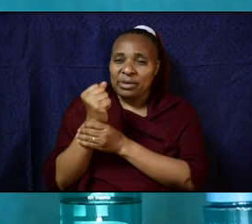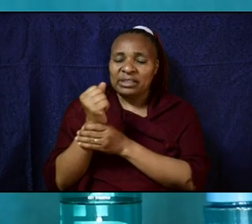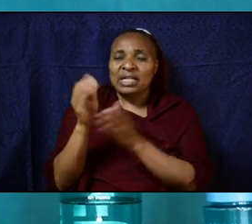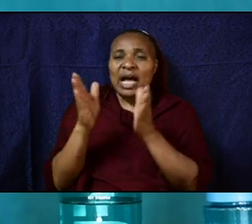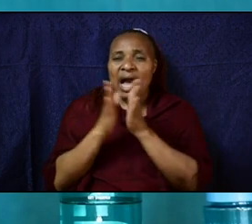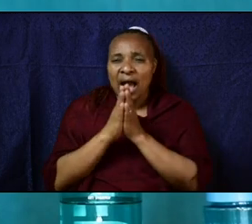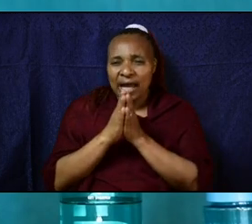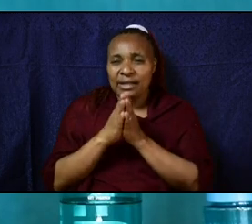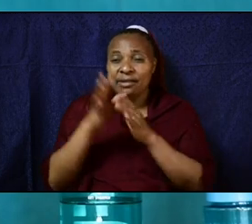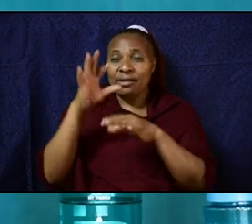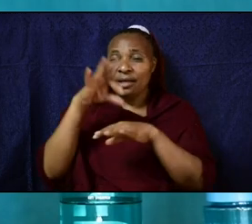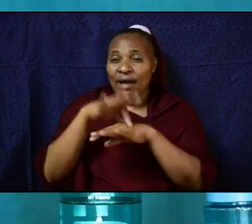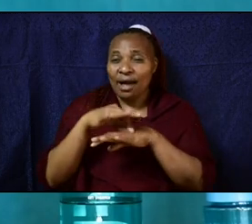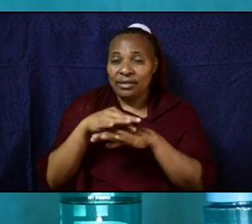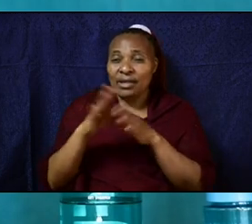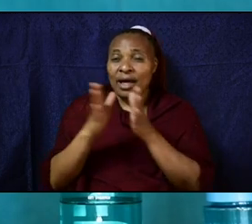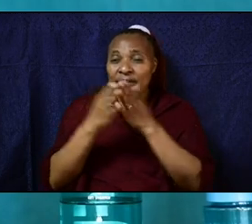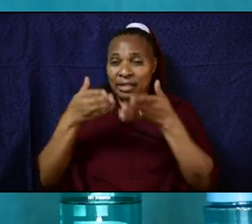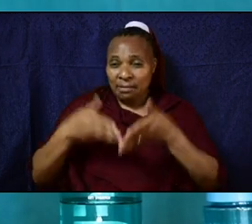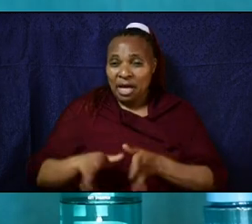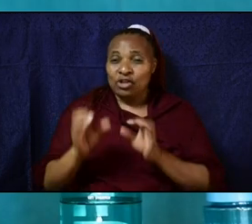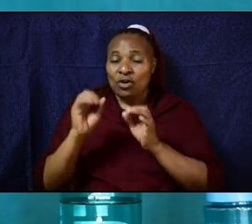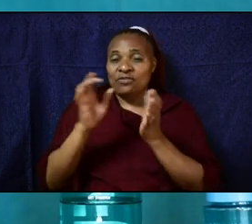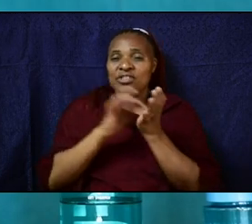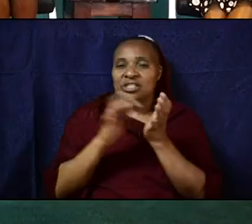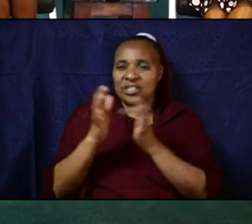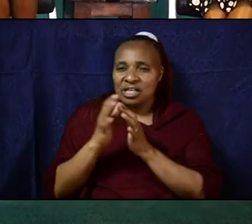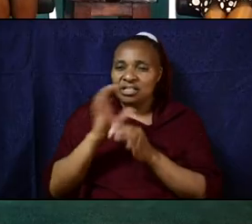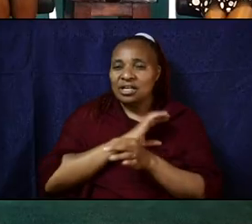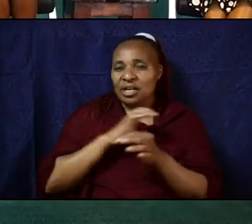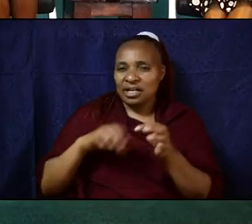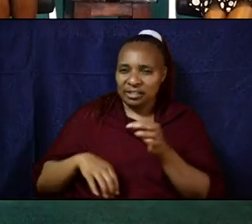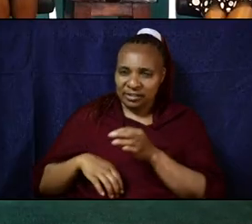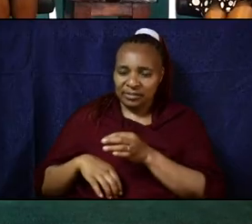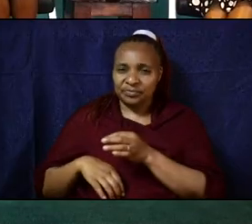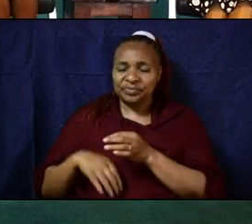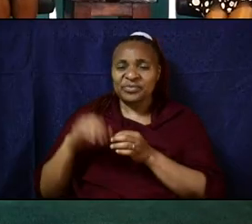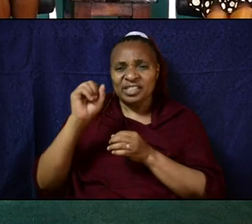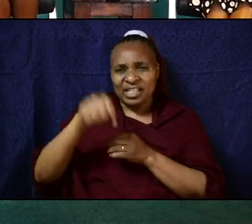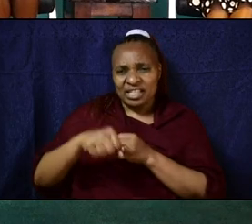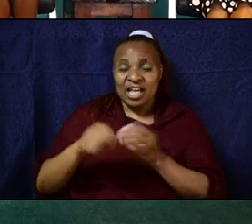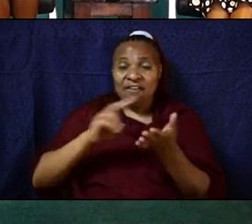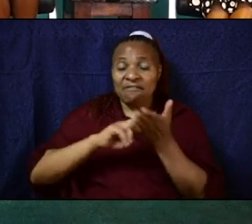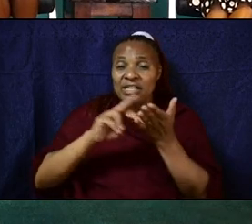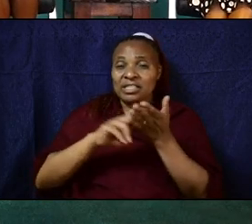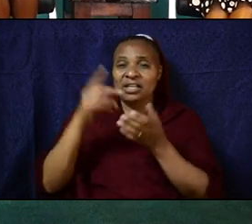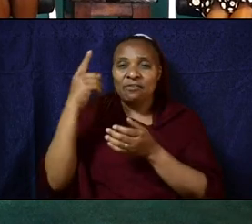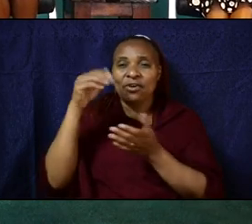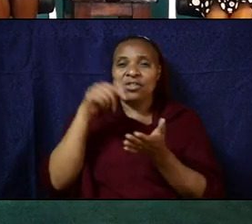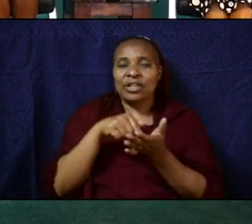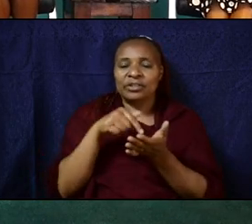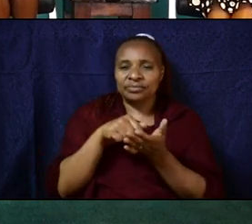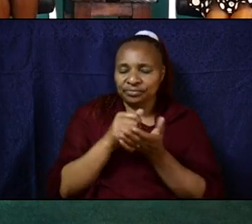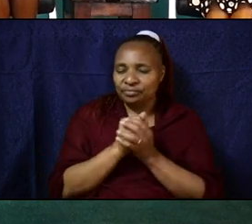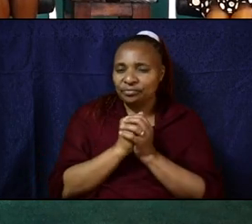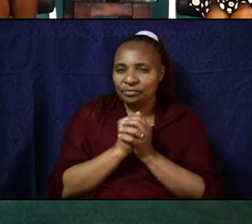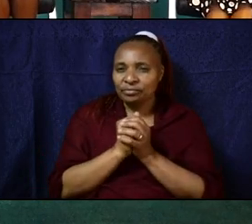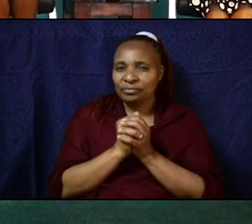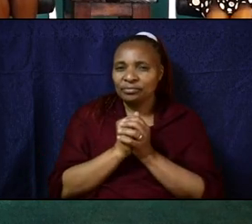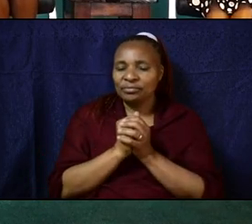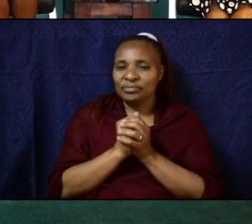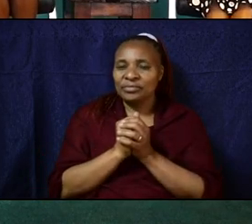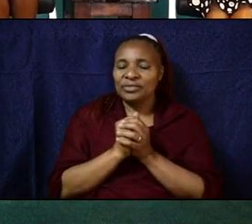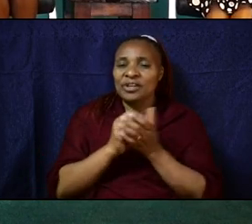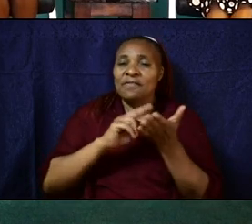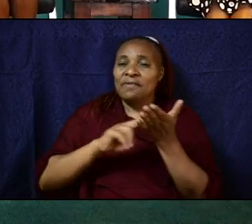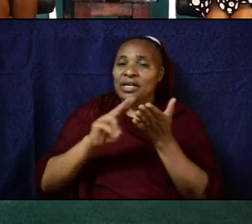lineage into the birth of the Messiah, our Lord Jesus Amen. Christ. Yes, Amen. And there's a verse for that. Ashley, what verse